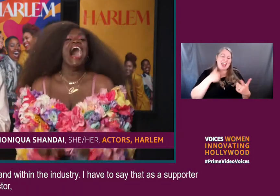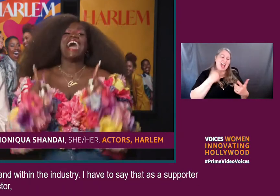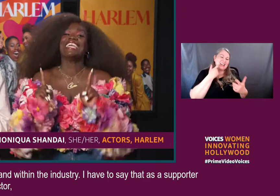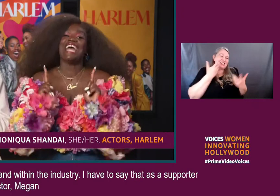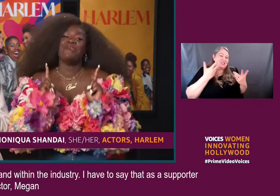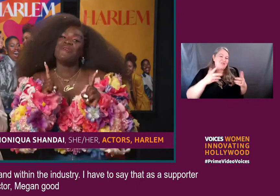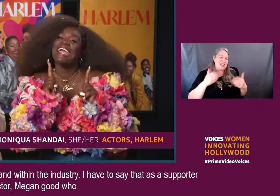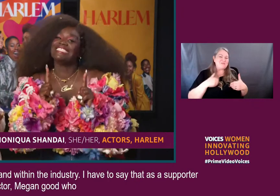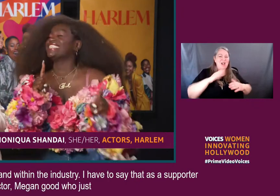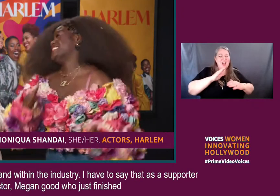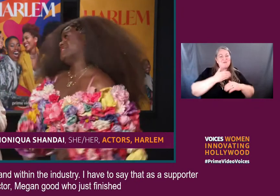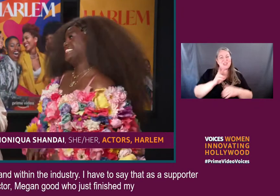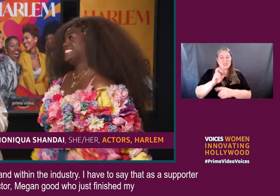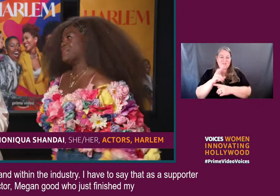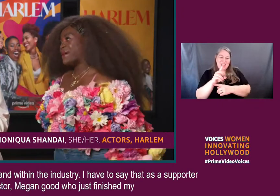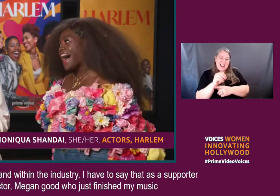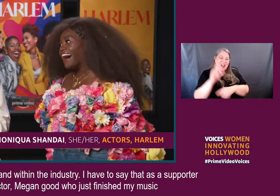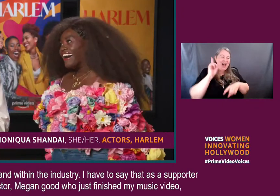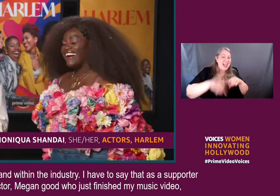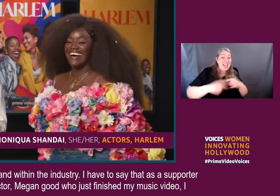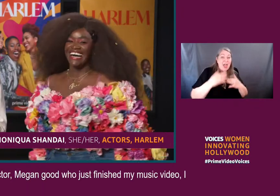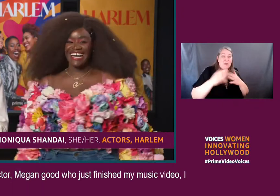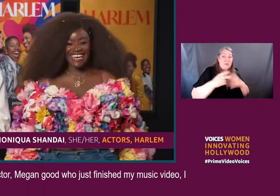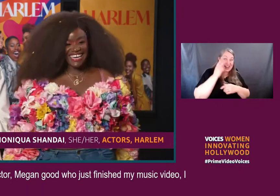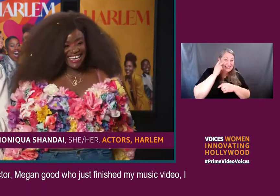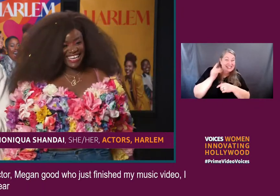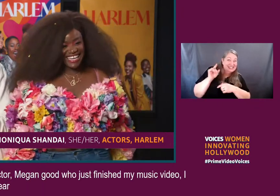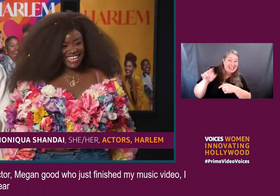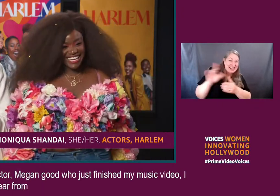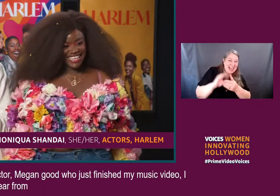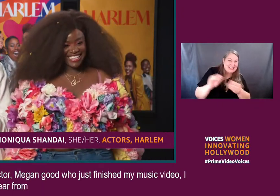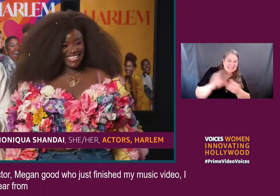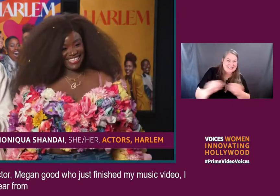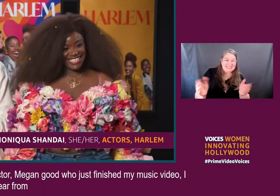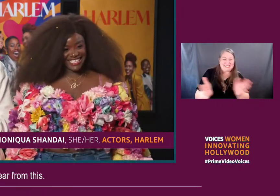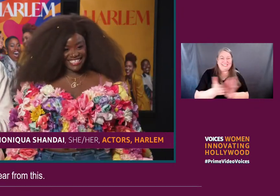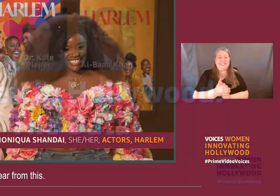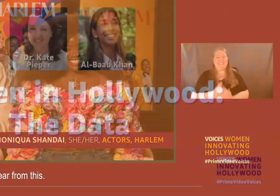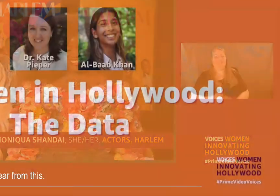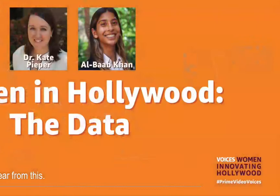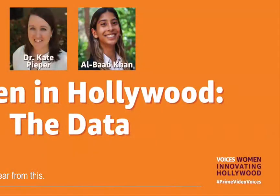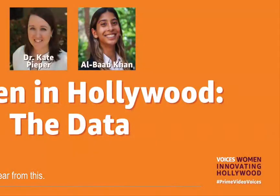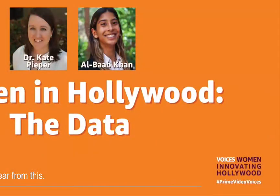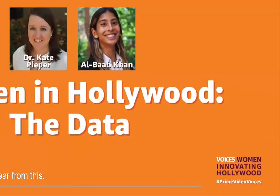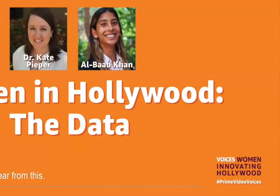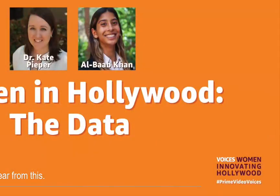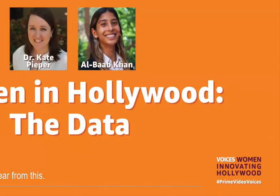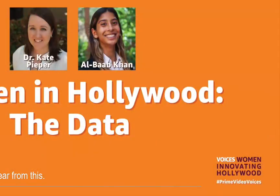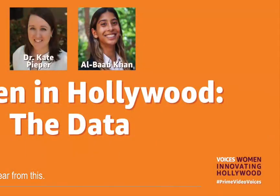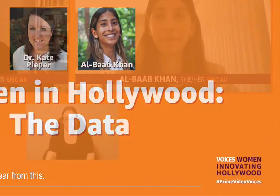video, I cannot wait to hear what this is about. Oh, yes, yes.